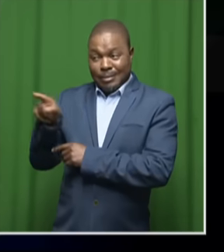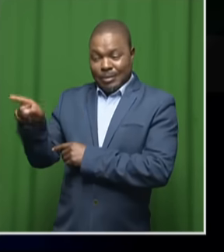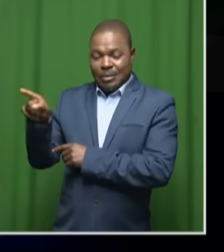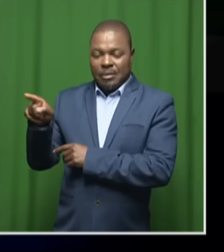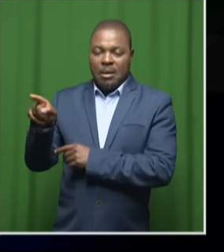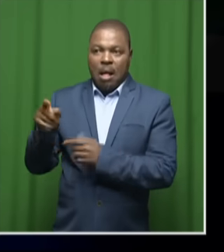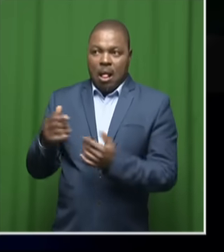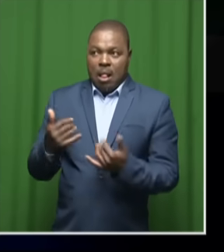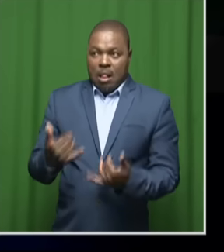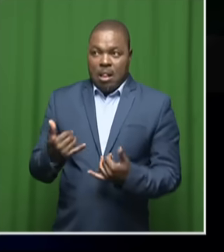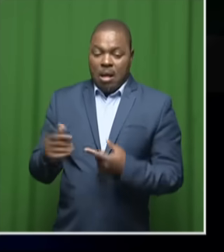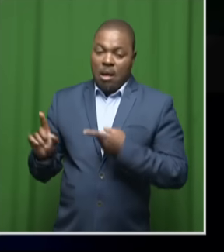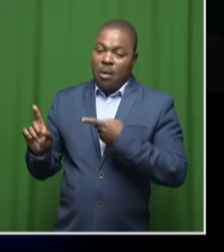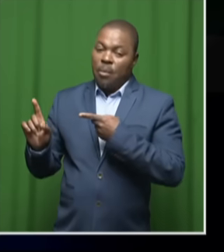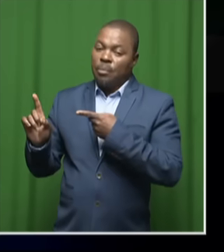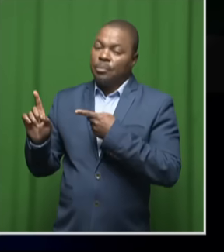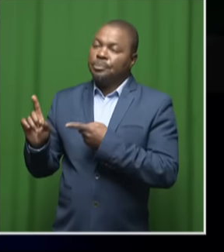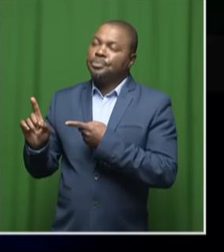Zuma, the current